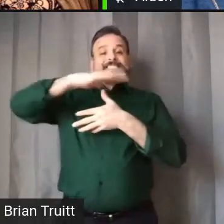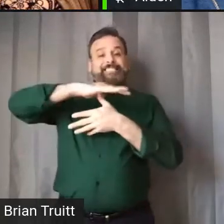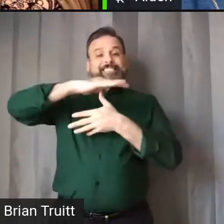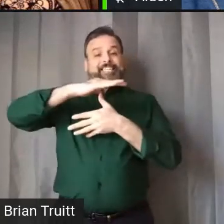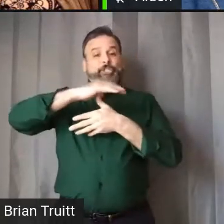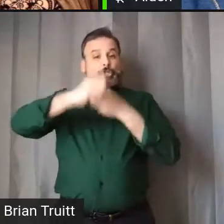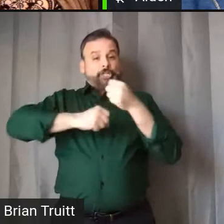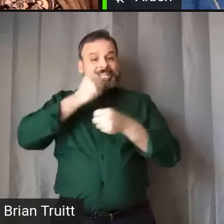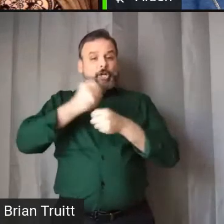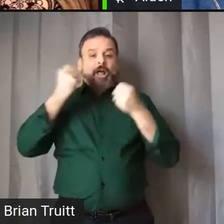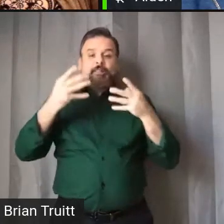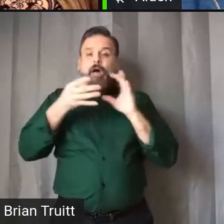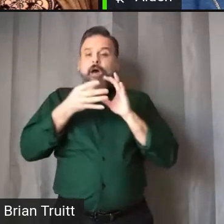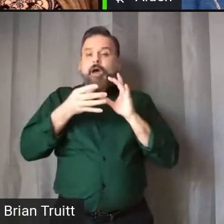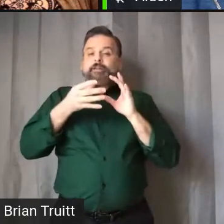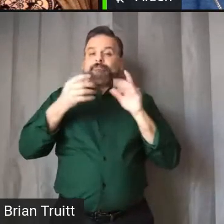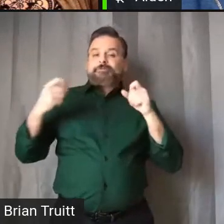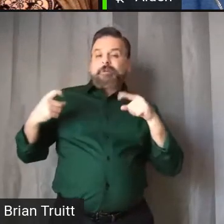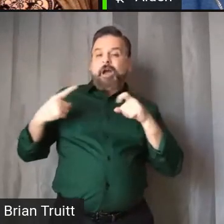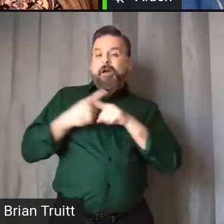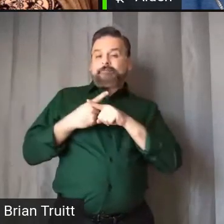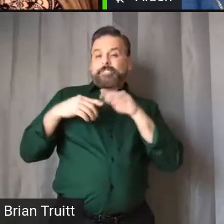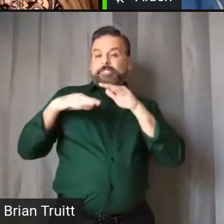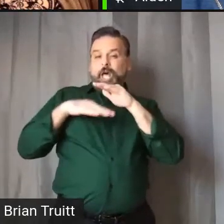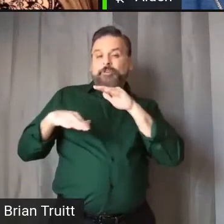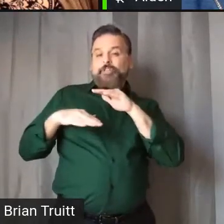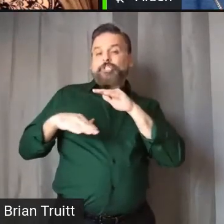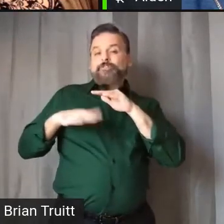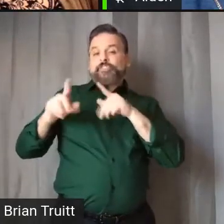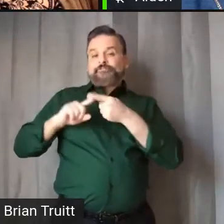that have been burbling beneath the surface of their friend group are finally